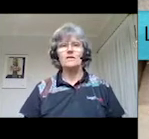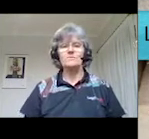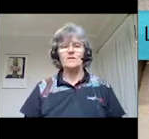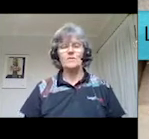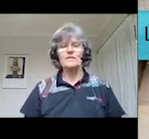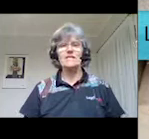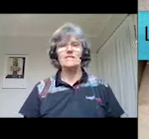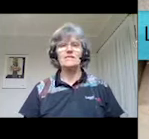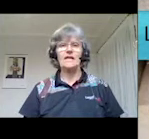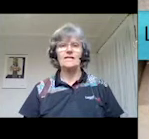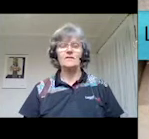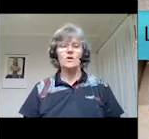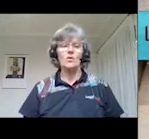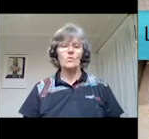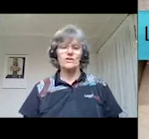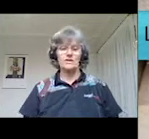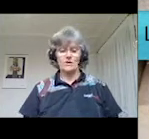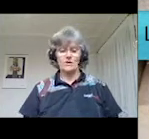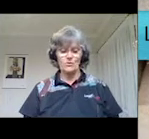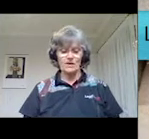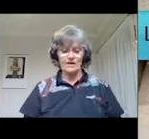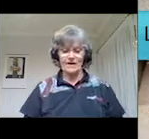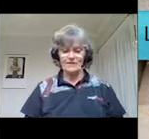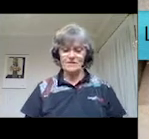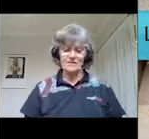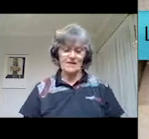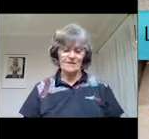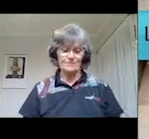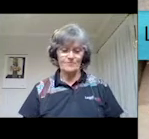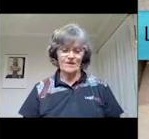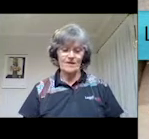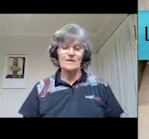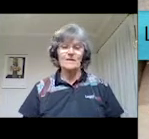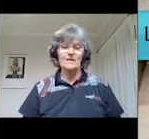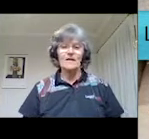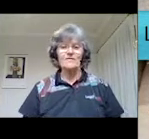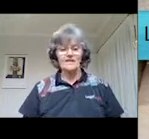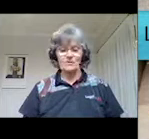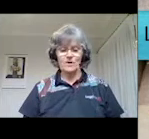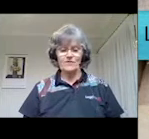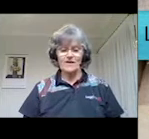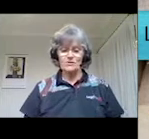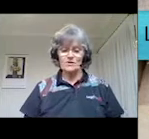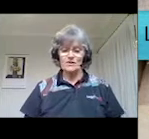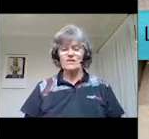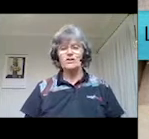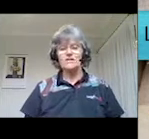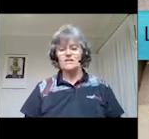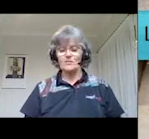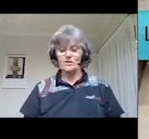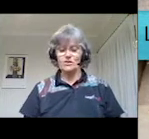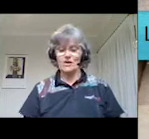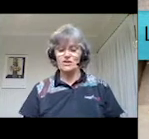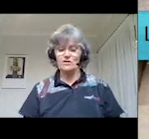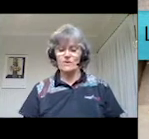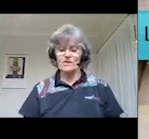Strait Islander people attending today or watching the recording after today. And thanks everyone for answering the questions in